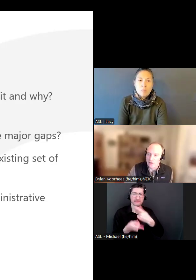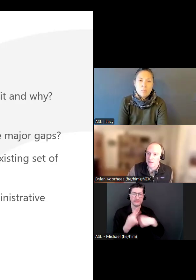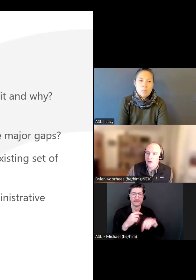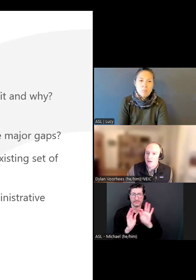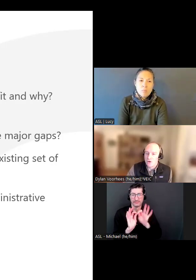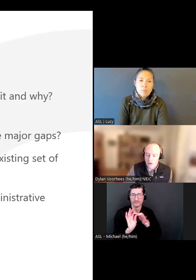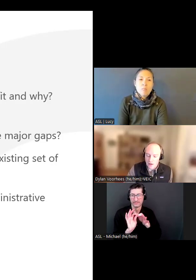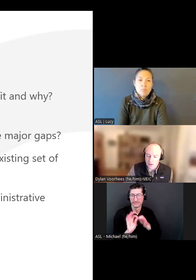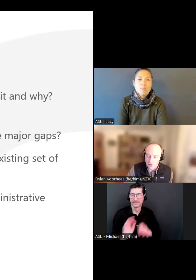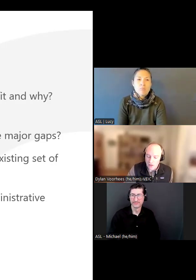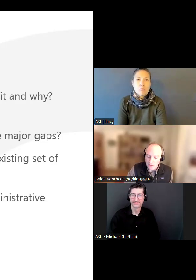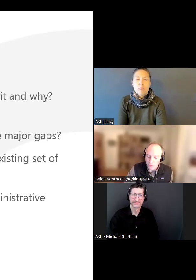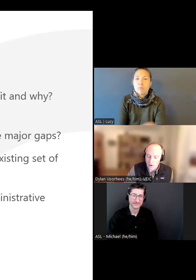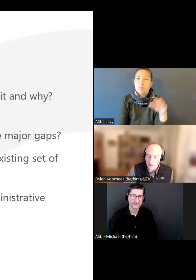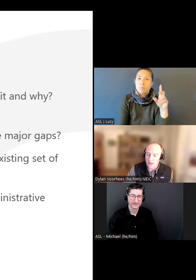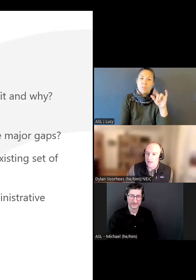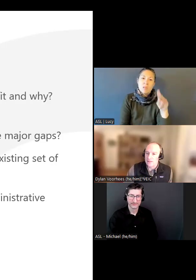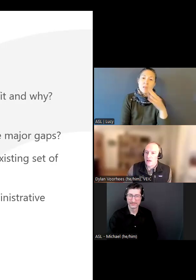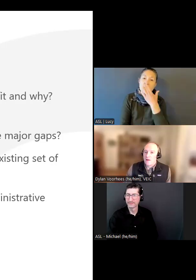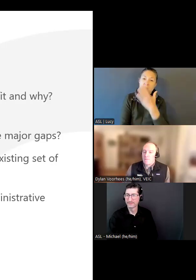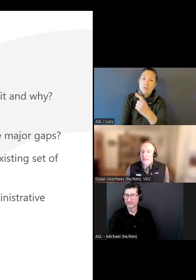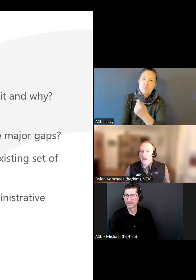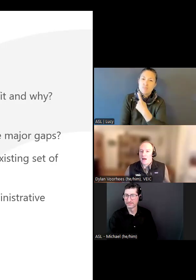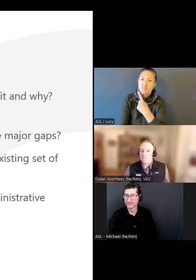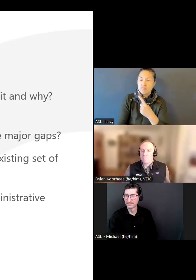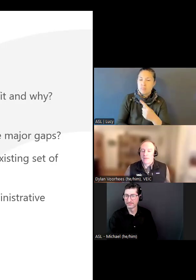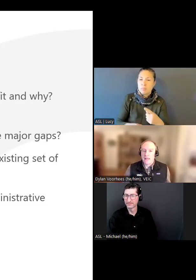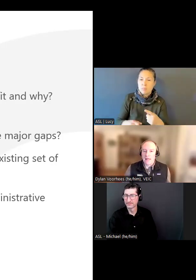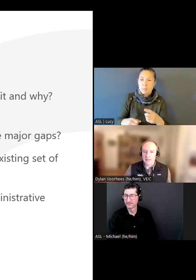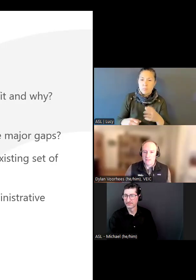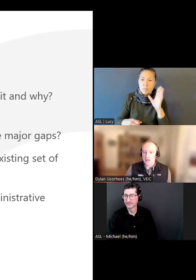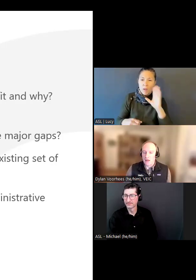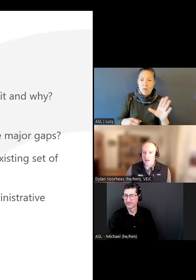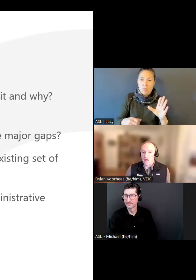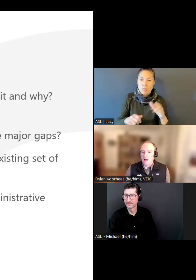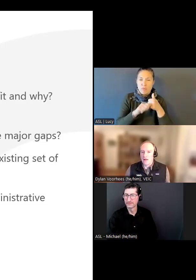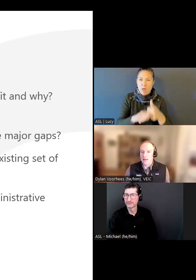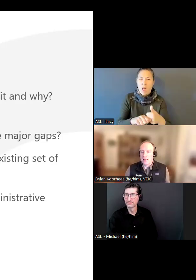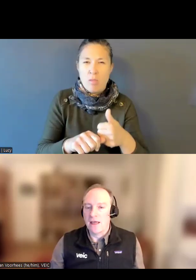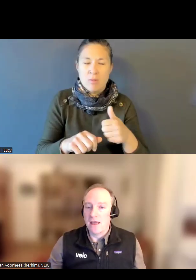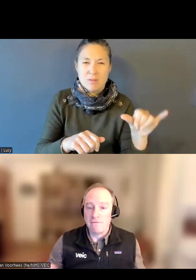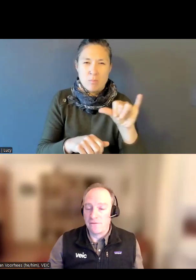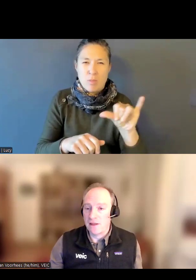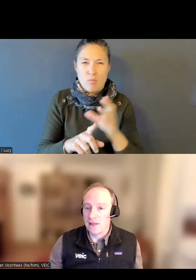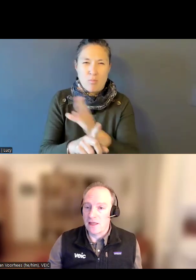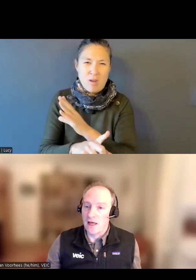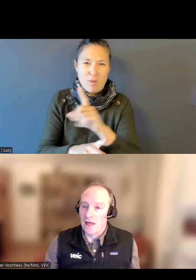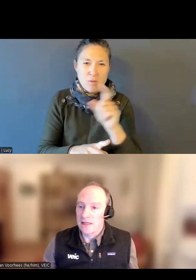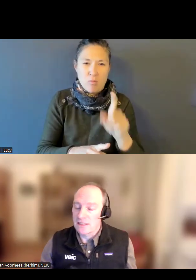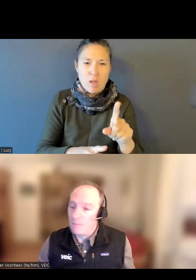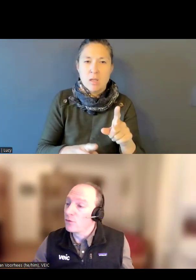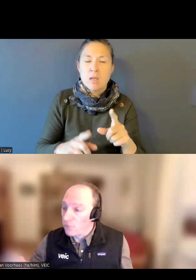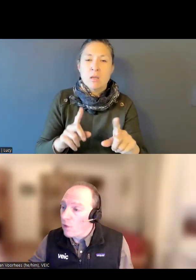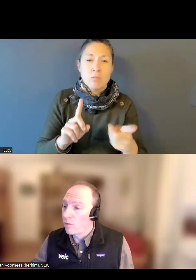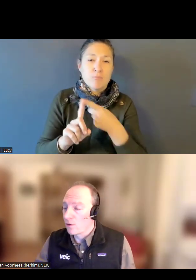previous question. So two things. One is that this, if